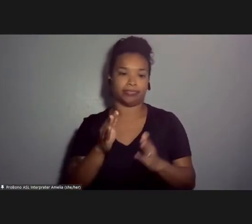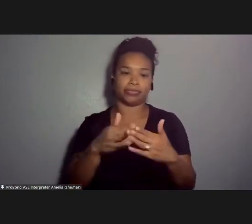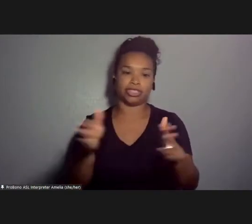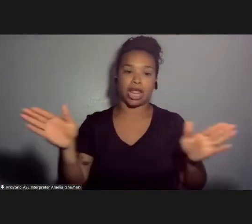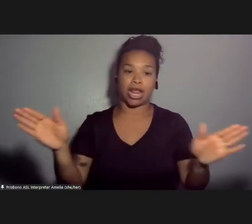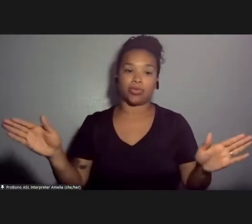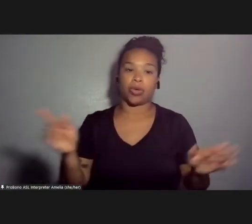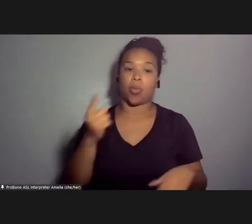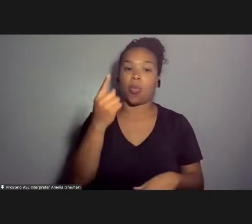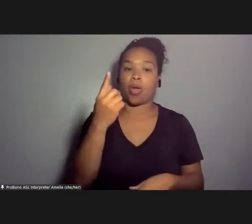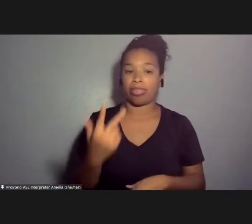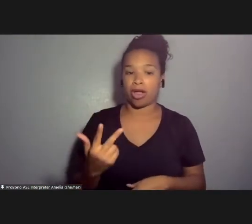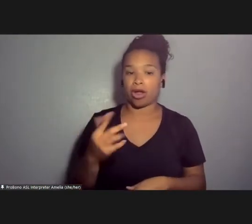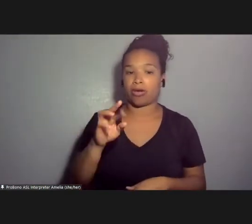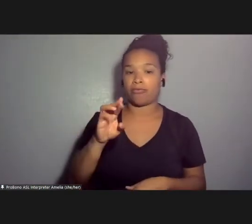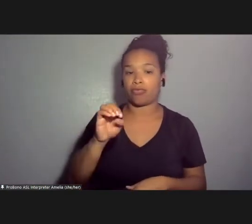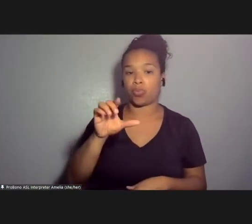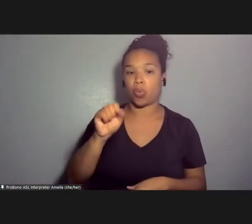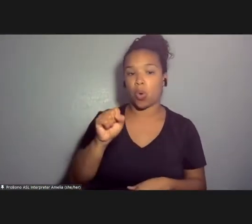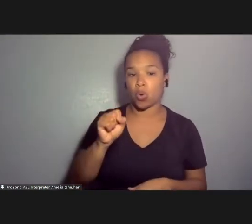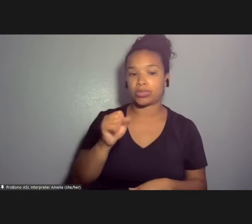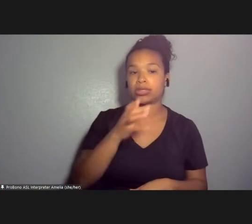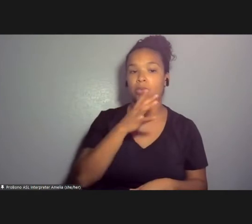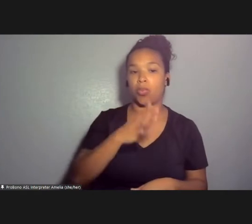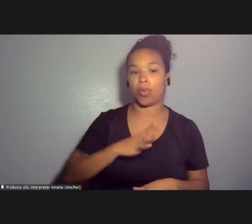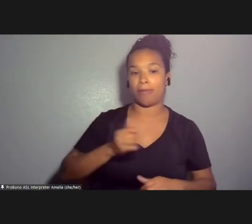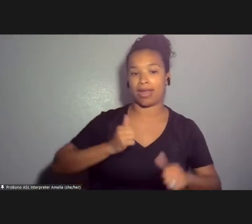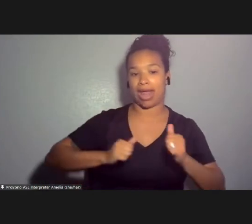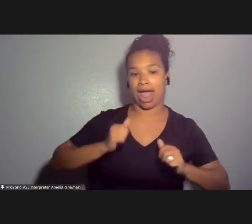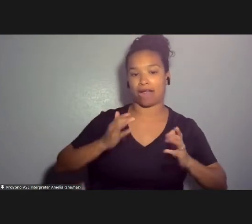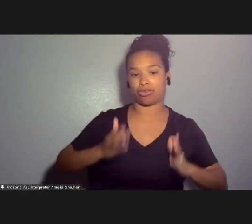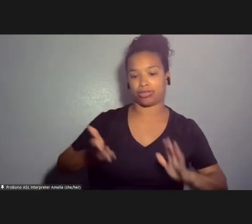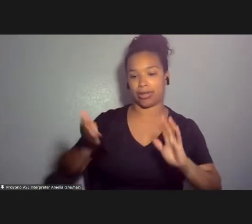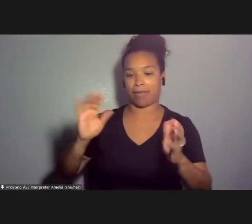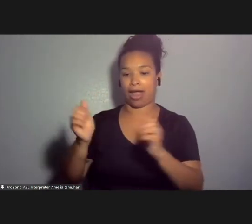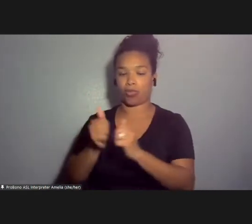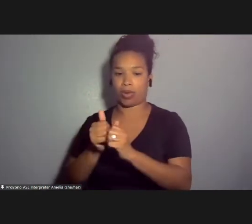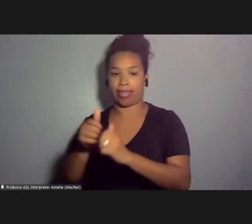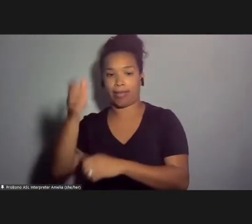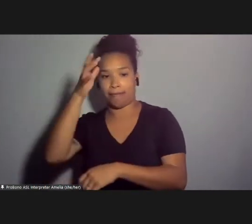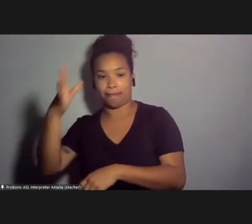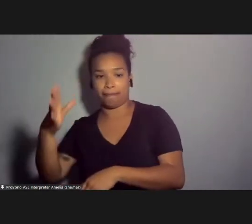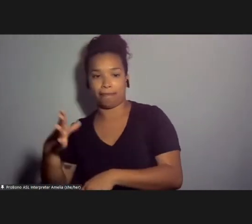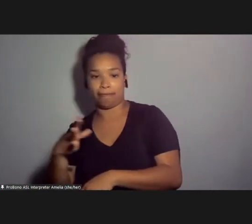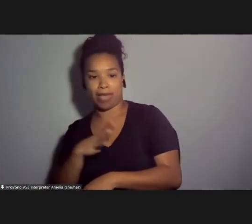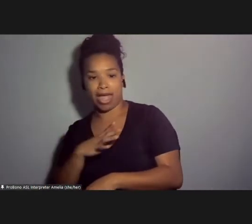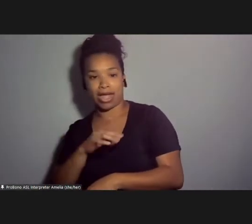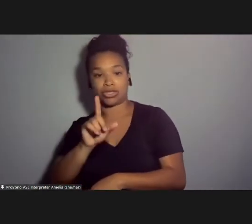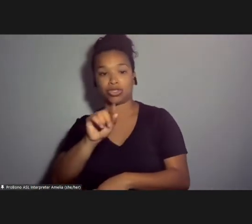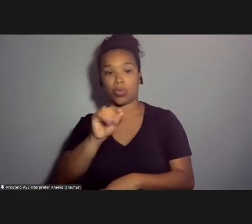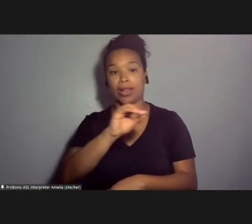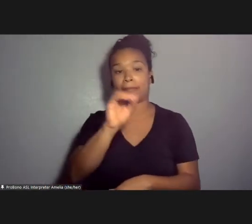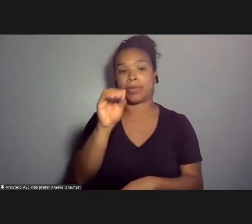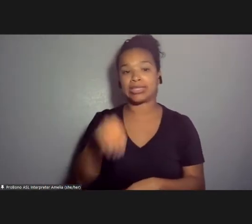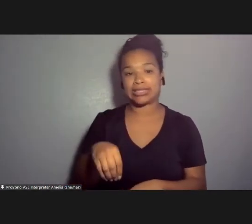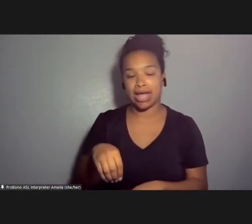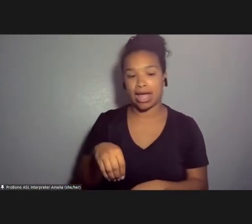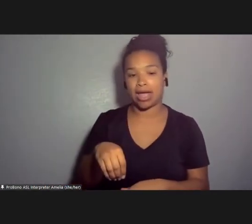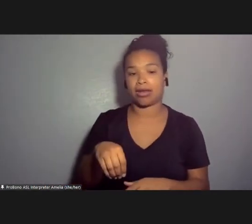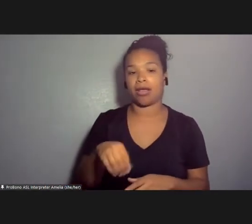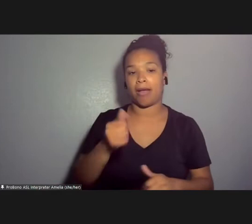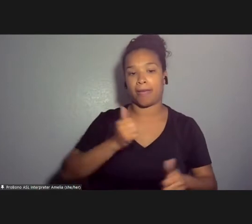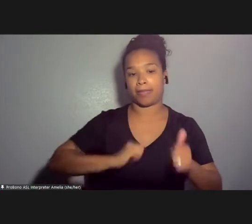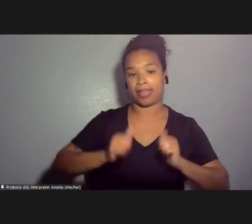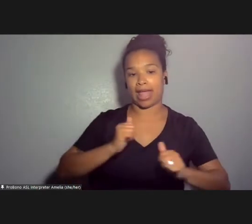women actors versus men. 20% of plays produced are by women versus men. Only 6